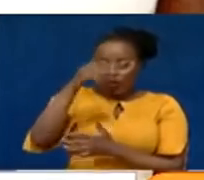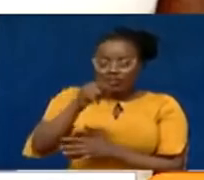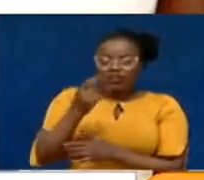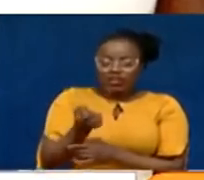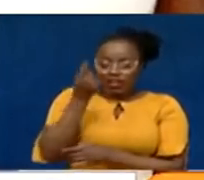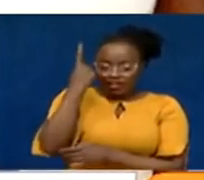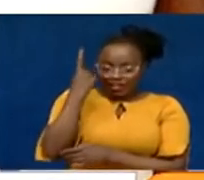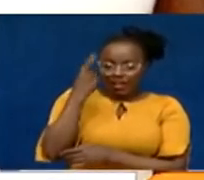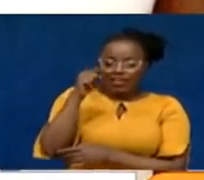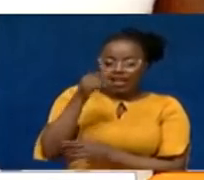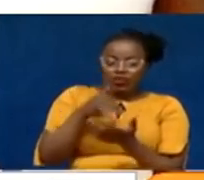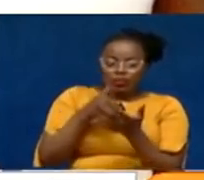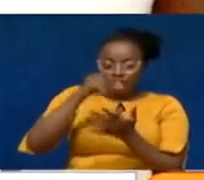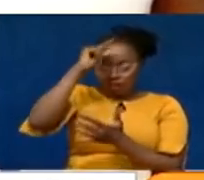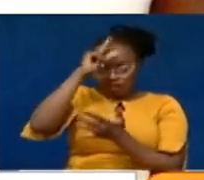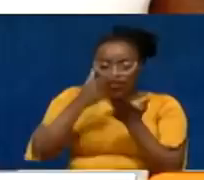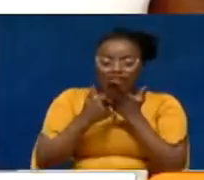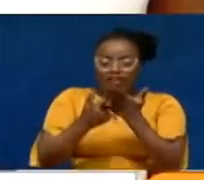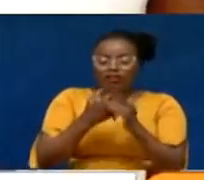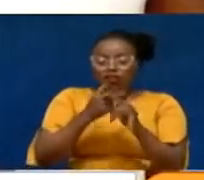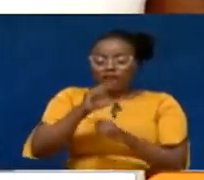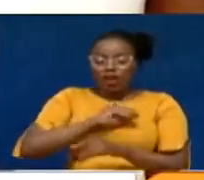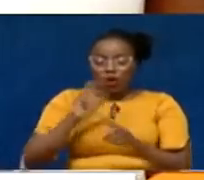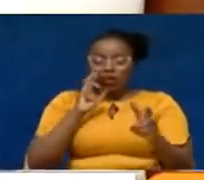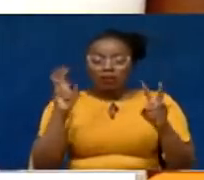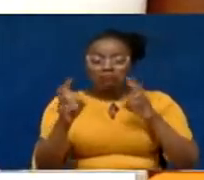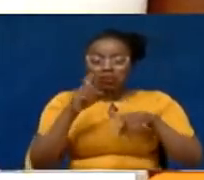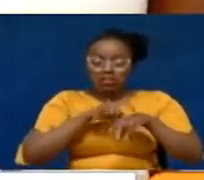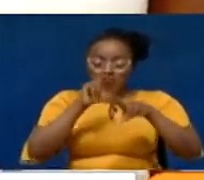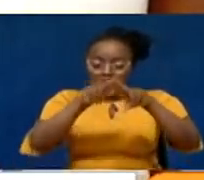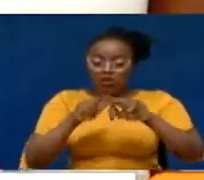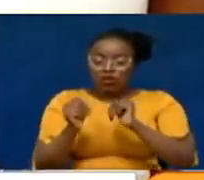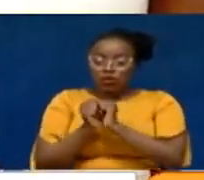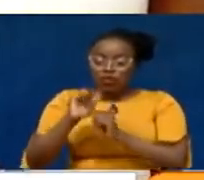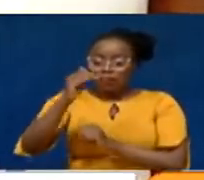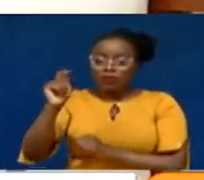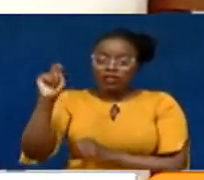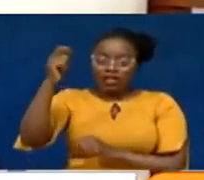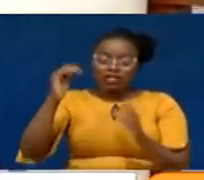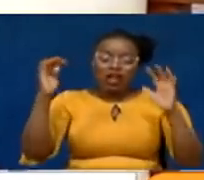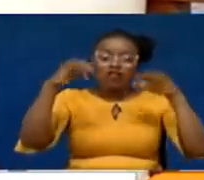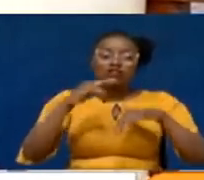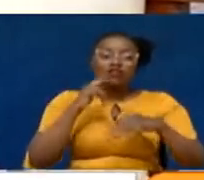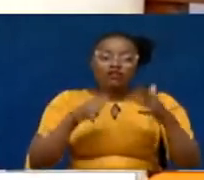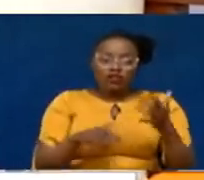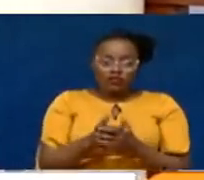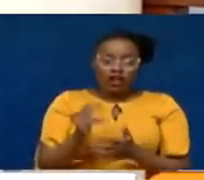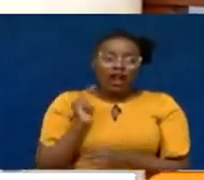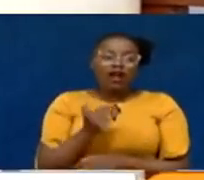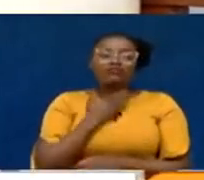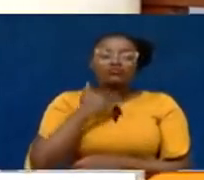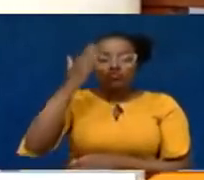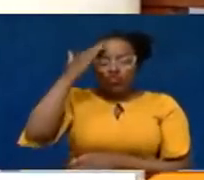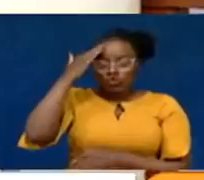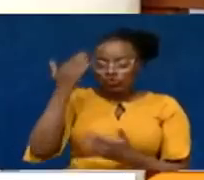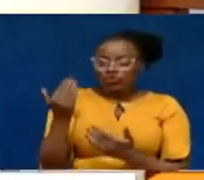what it means to be in government. And they're negotiating from that perspective. When we sat in the Mount Kenya Forum, they say, we want to know. We want to